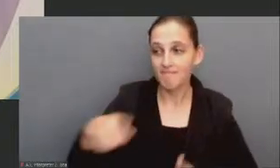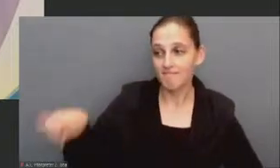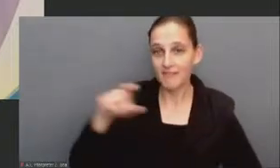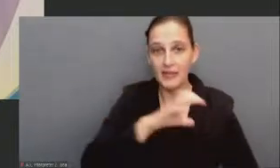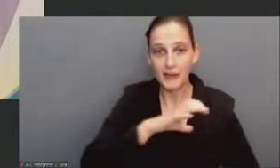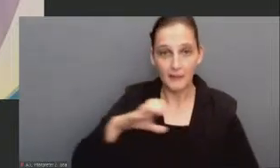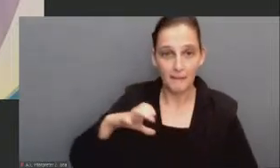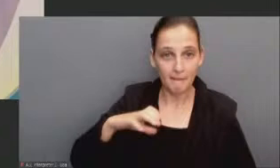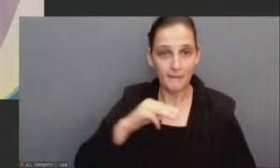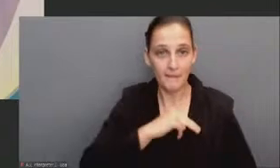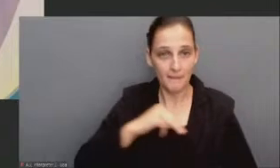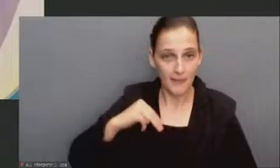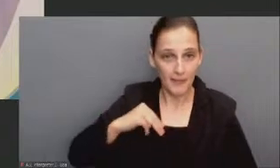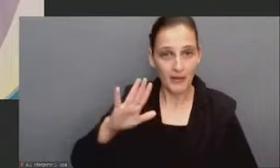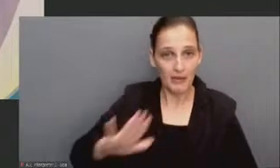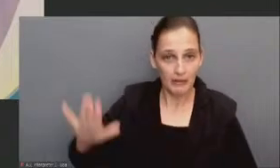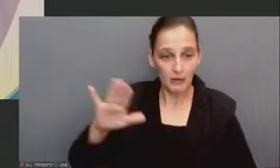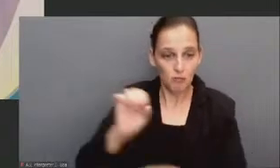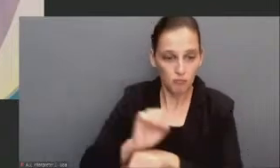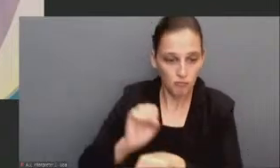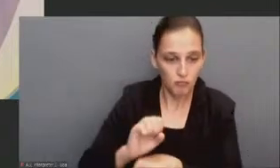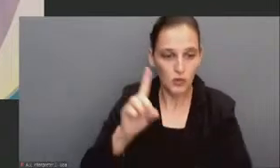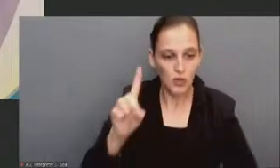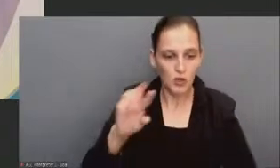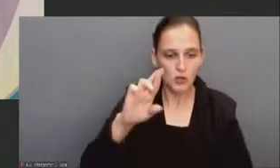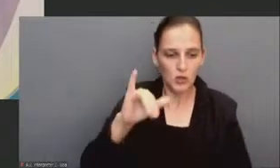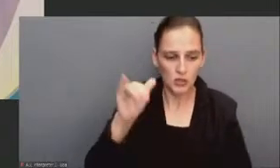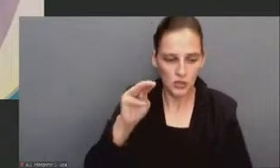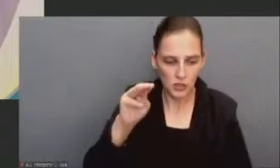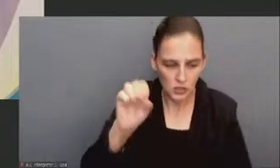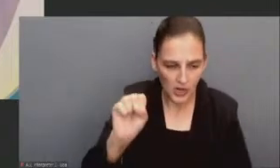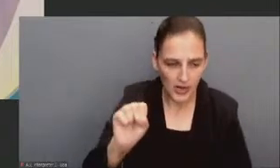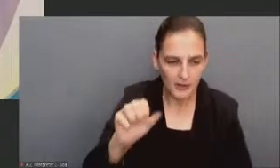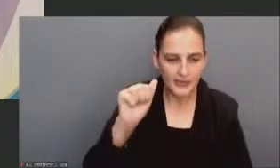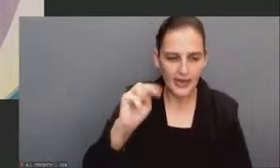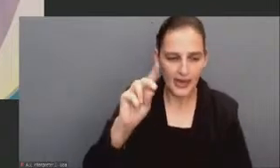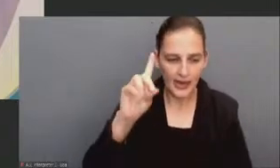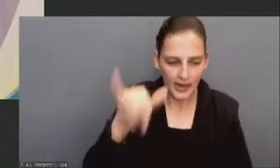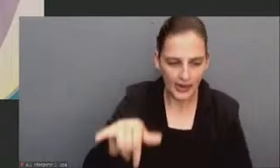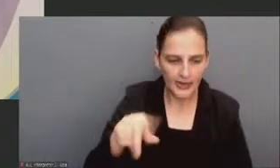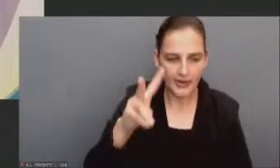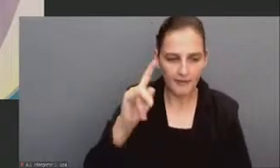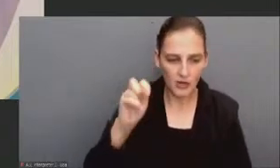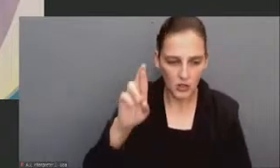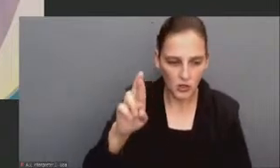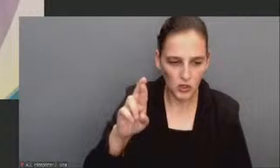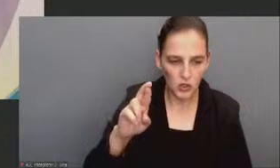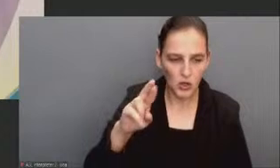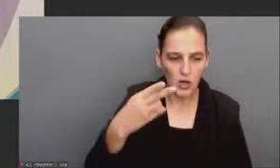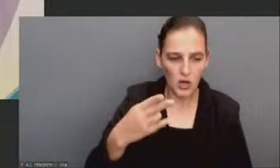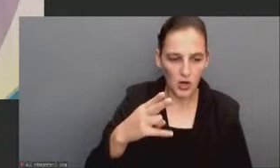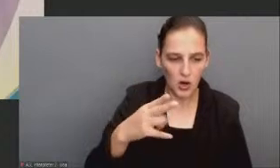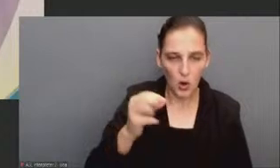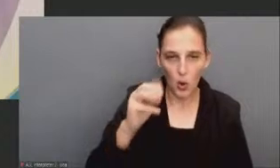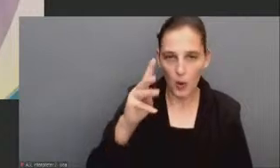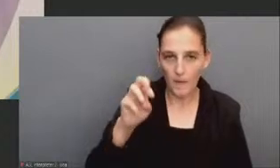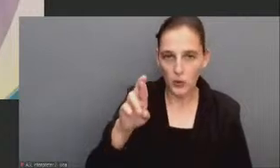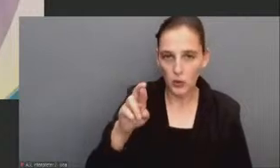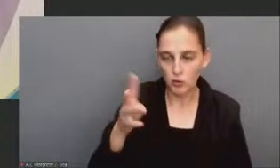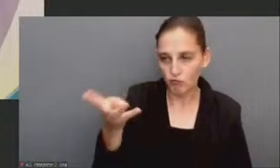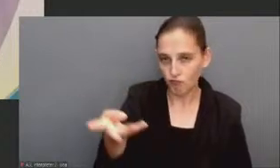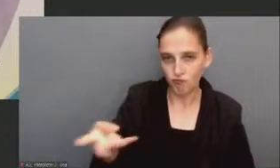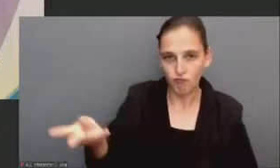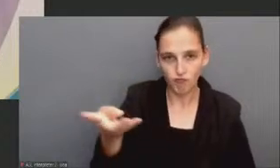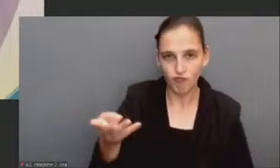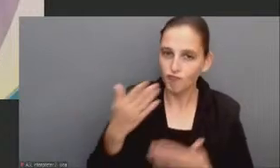their work, Dr. James Hildreth, Andy Imperato, Victor Joseph, and Dr. Homer Venters for